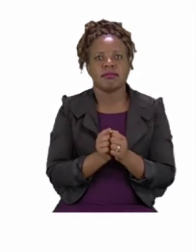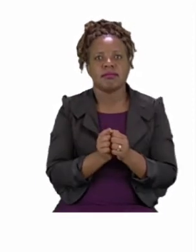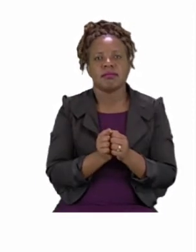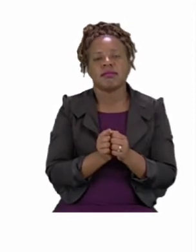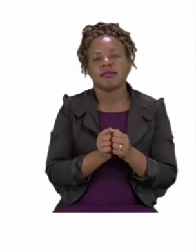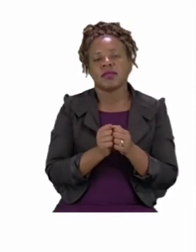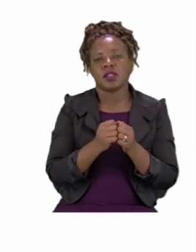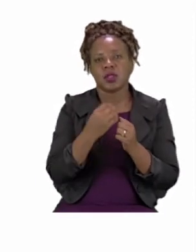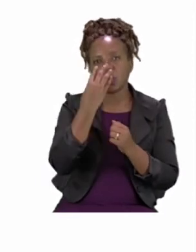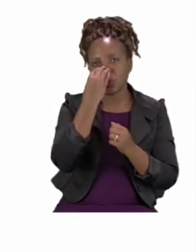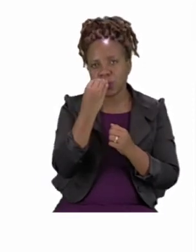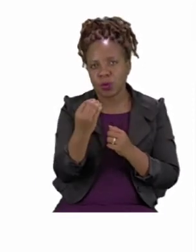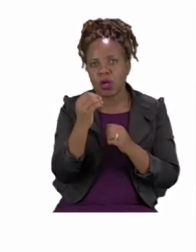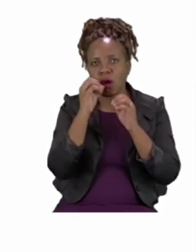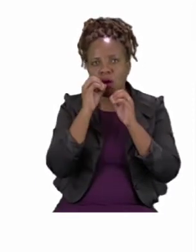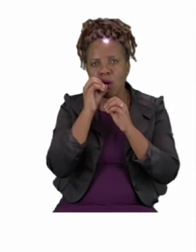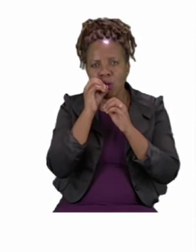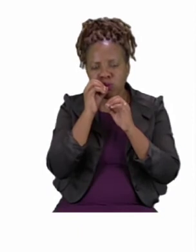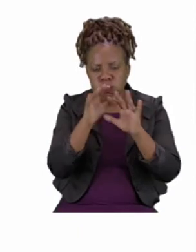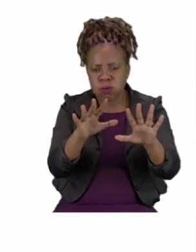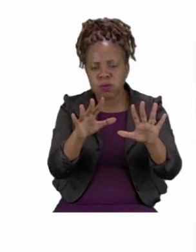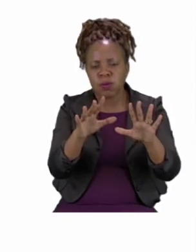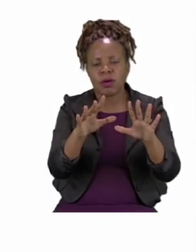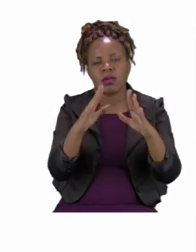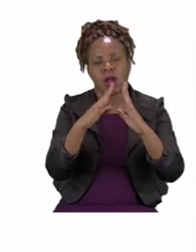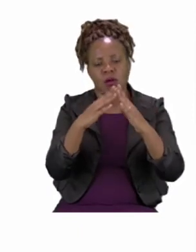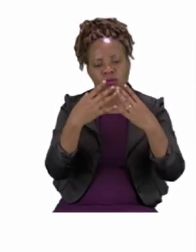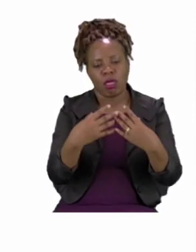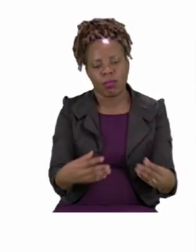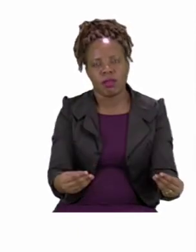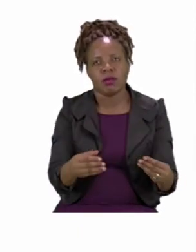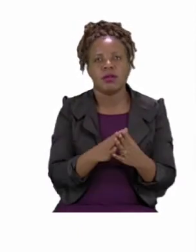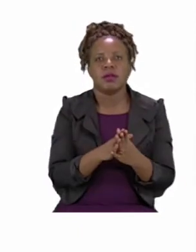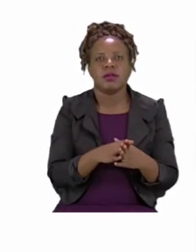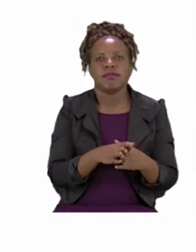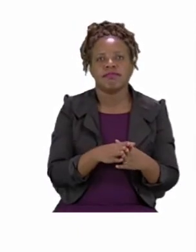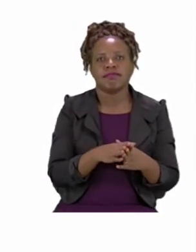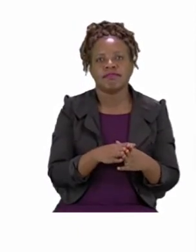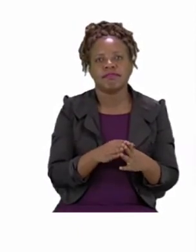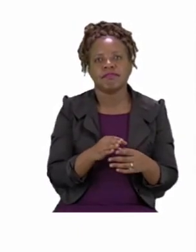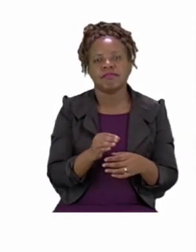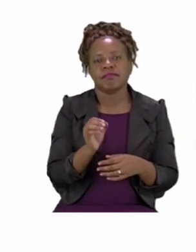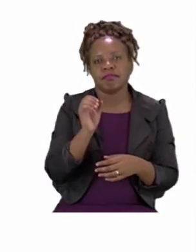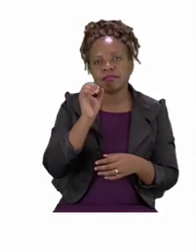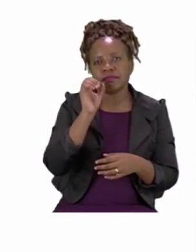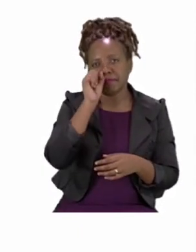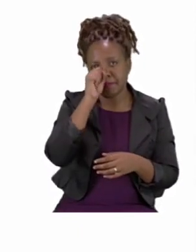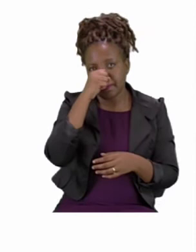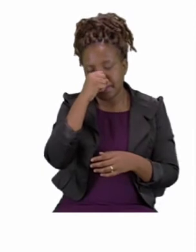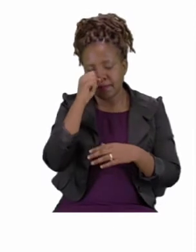Let me read it again. The pig built his house out of sticks and the